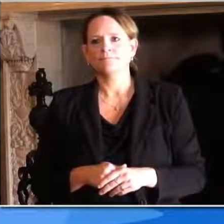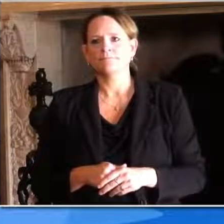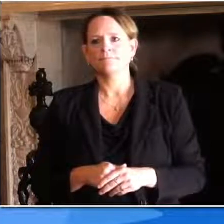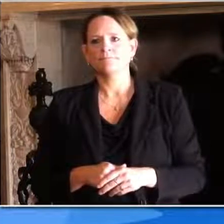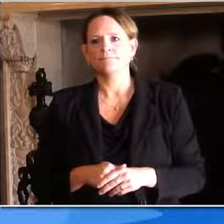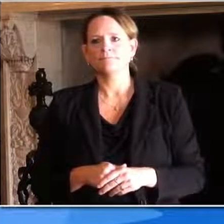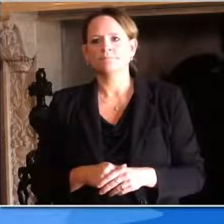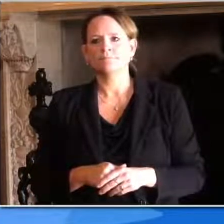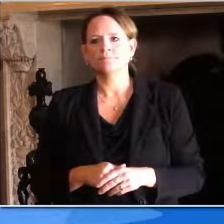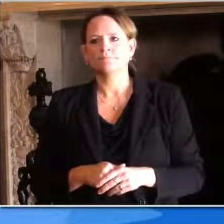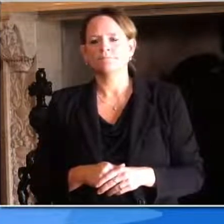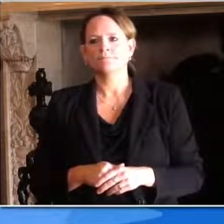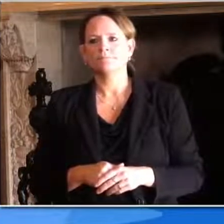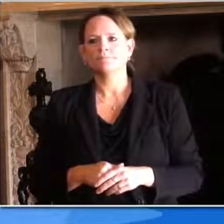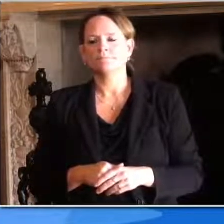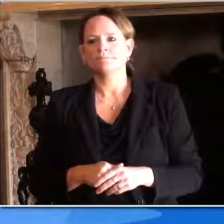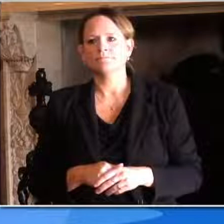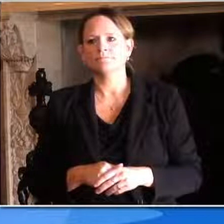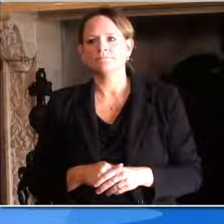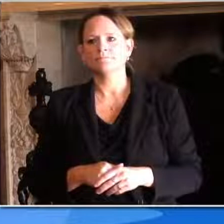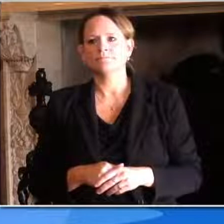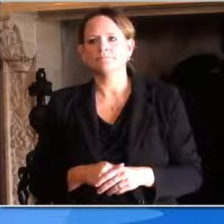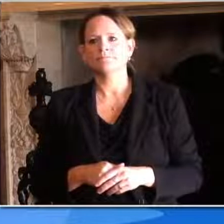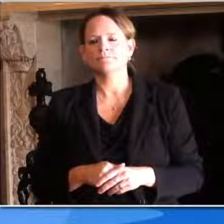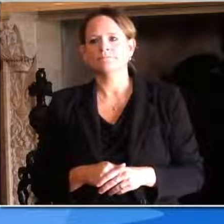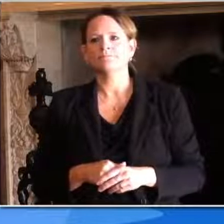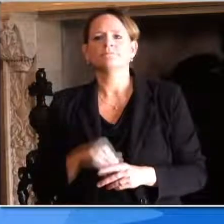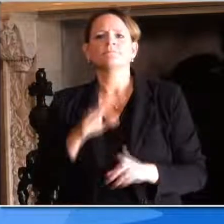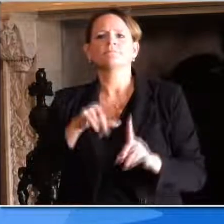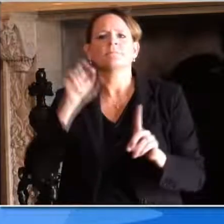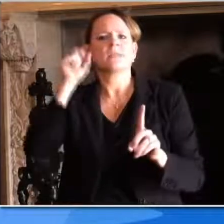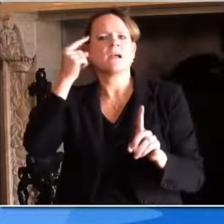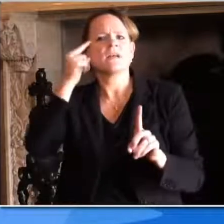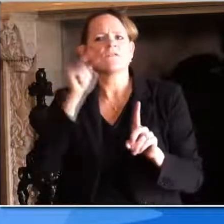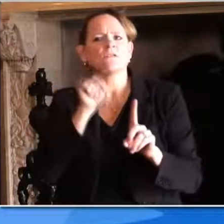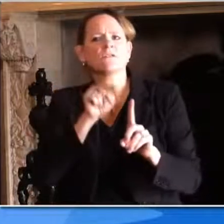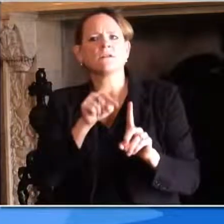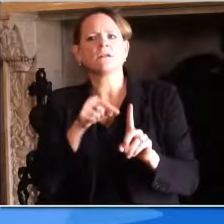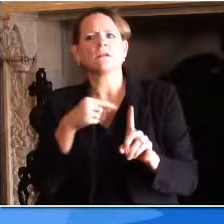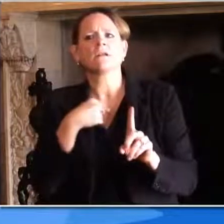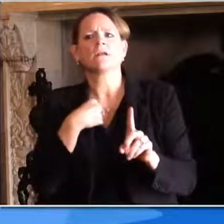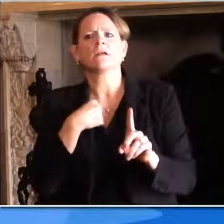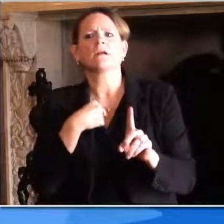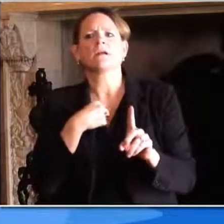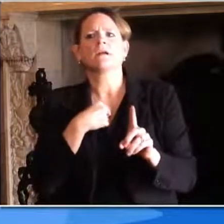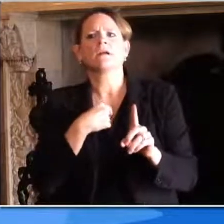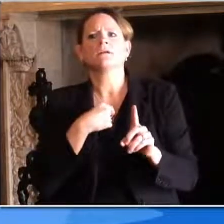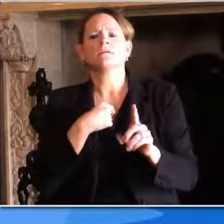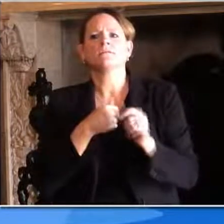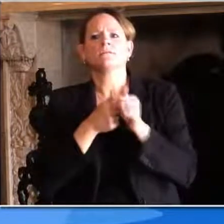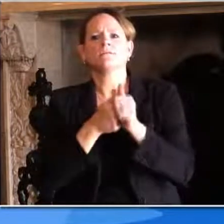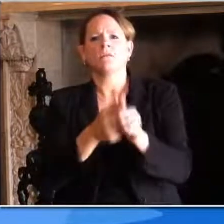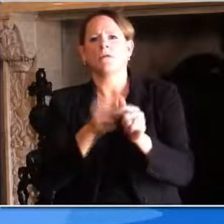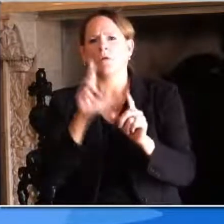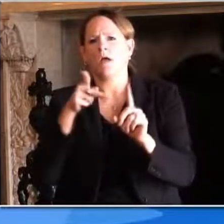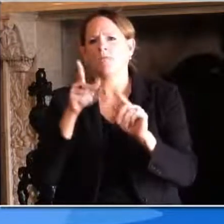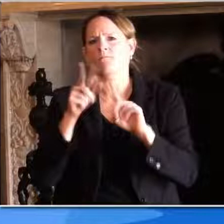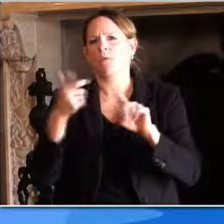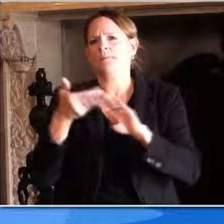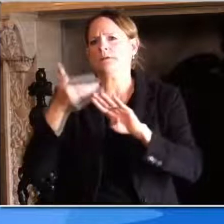Yeah, sorry about that delay. Governor, I wanted to follow up on Scott's question regarding the timing of this. You mentioned it takes a while to do this,